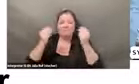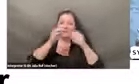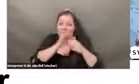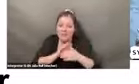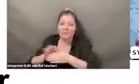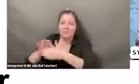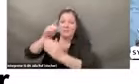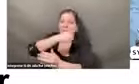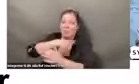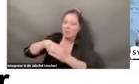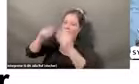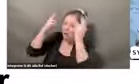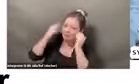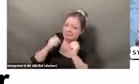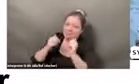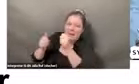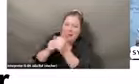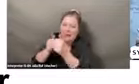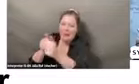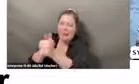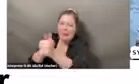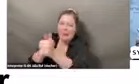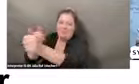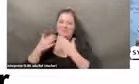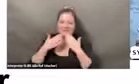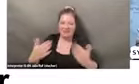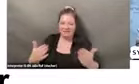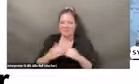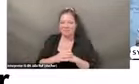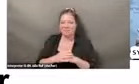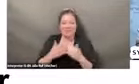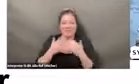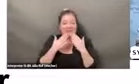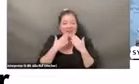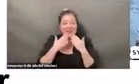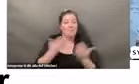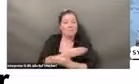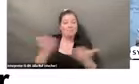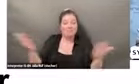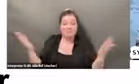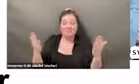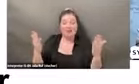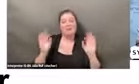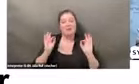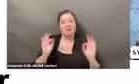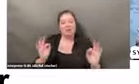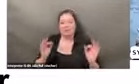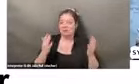suit and take all the credit. So thank you, everyone, and have a good rest of your day.